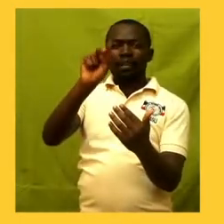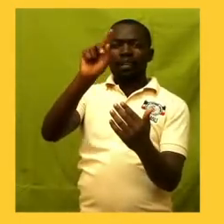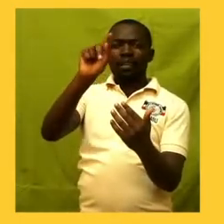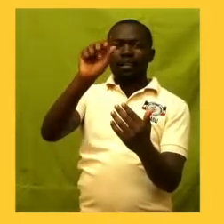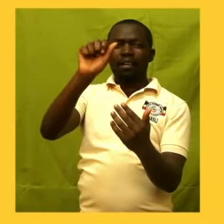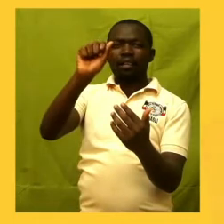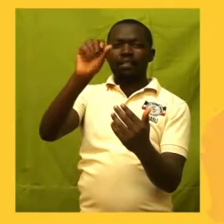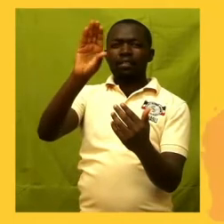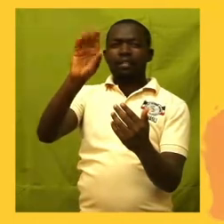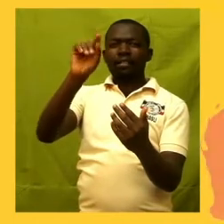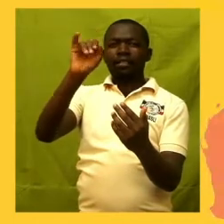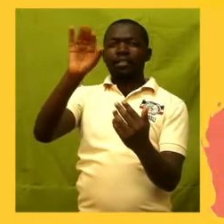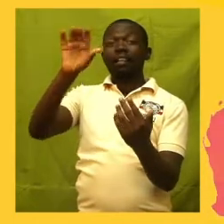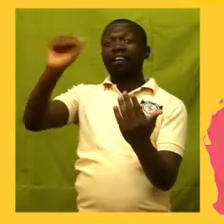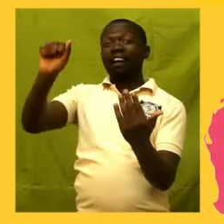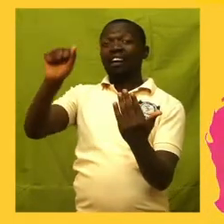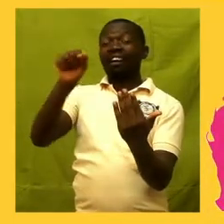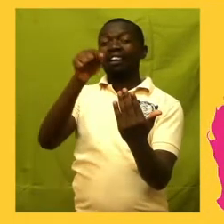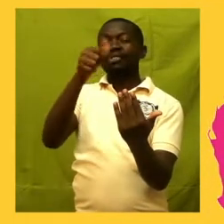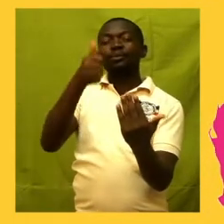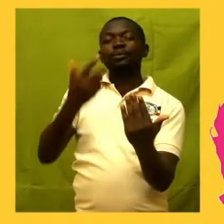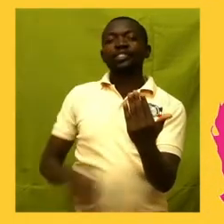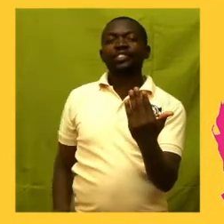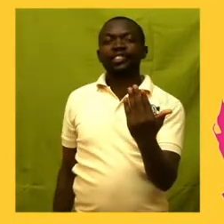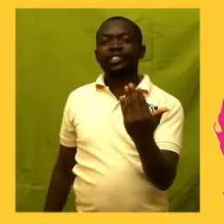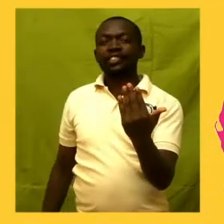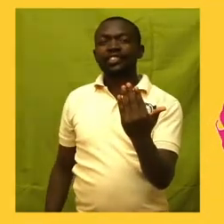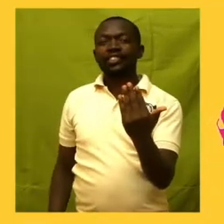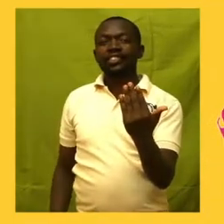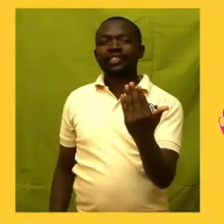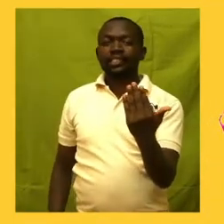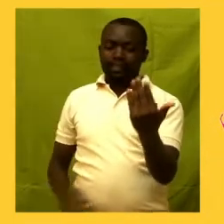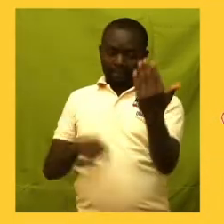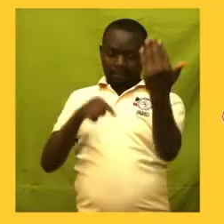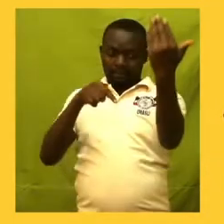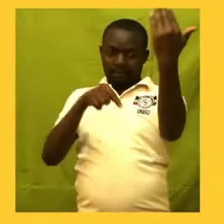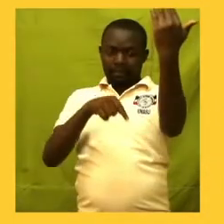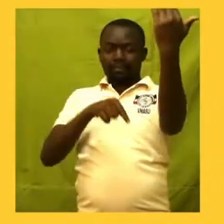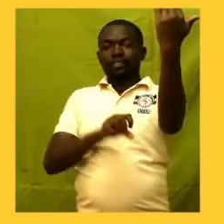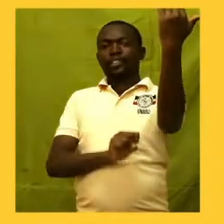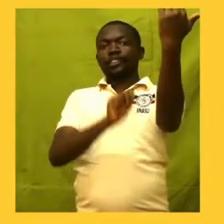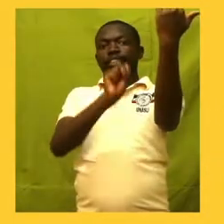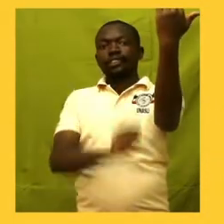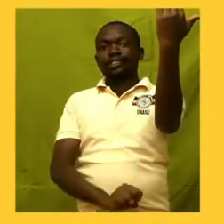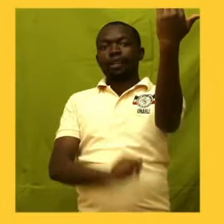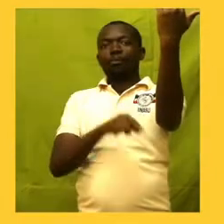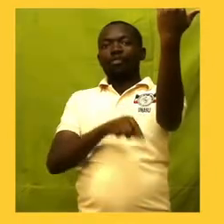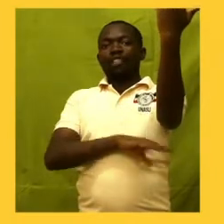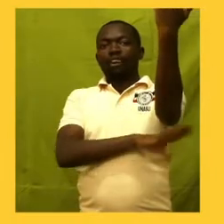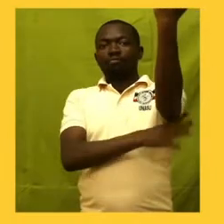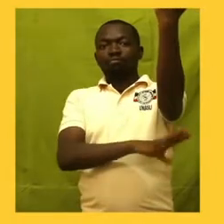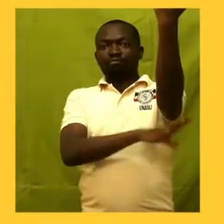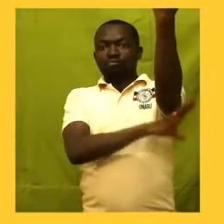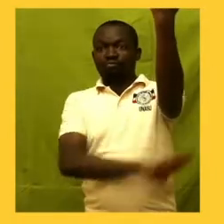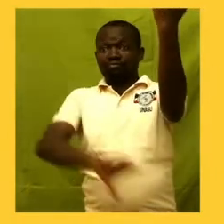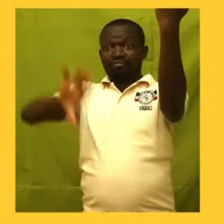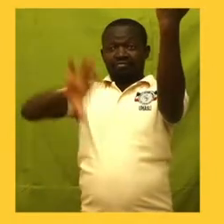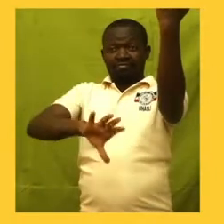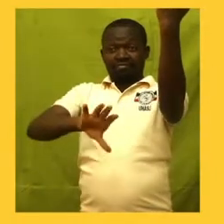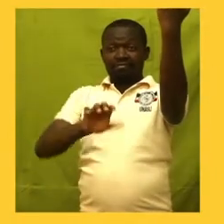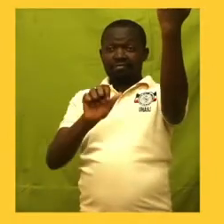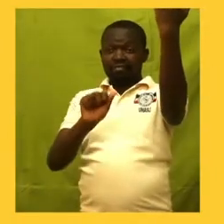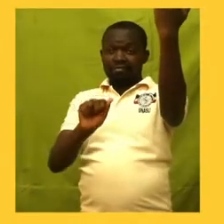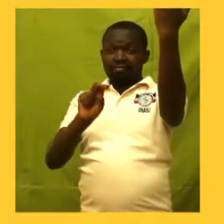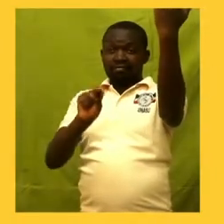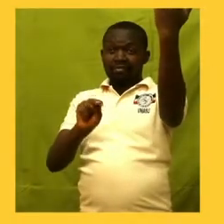that water body is the Southern Ocean. So we talked about the Southern Ocean that washes